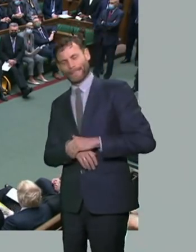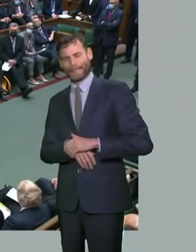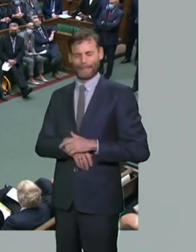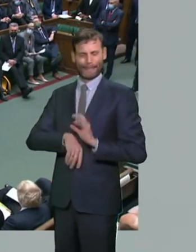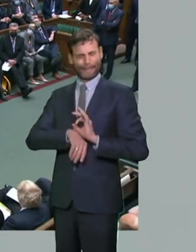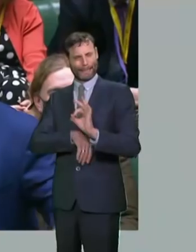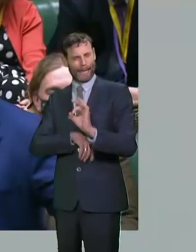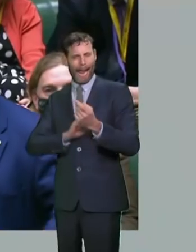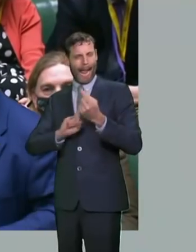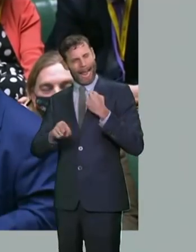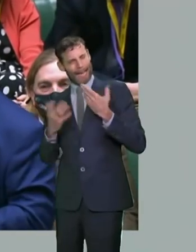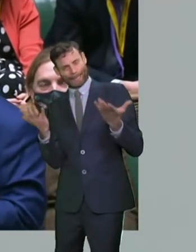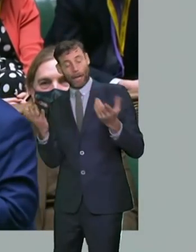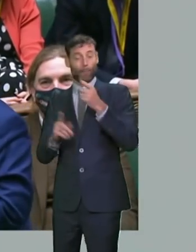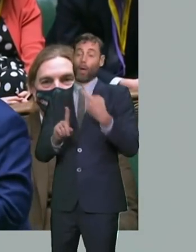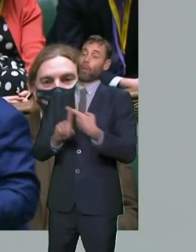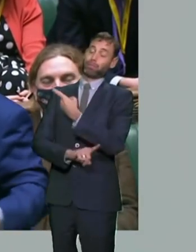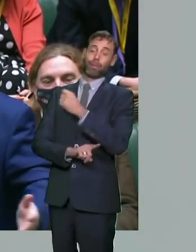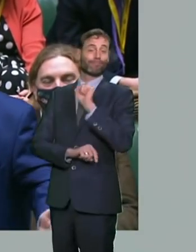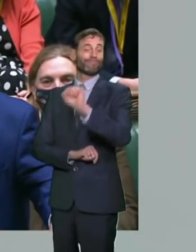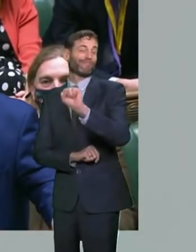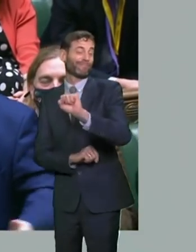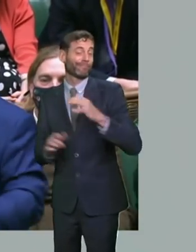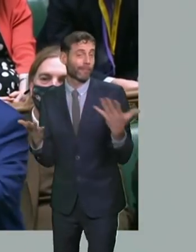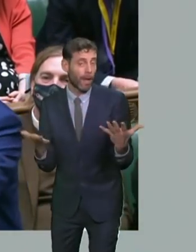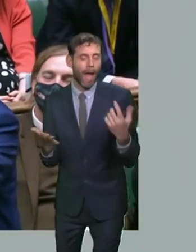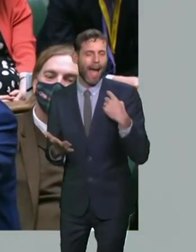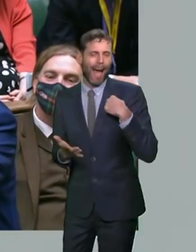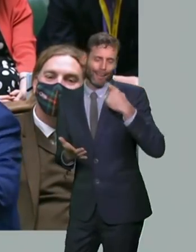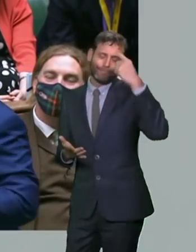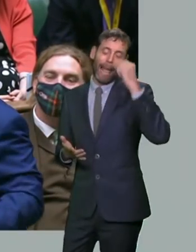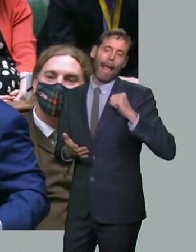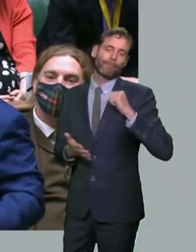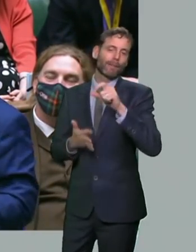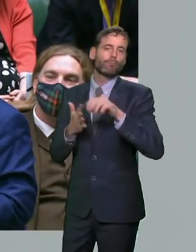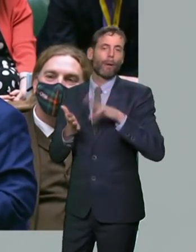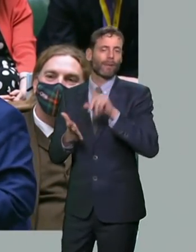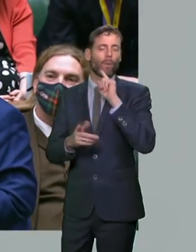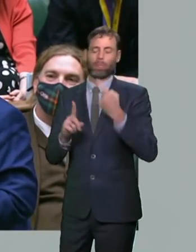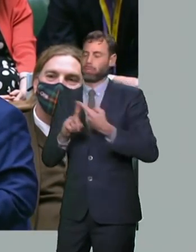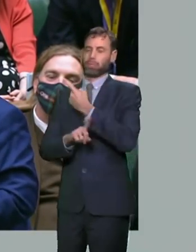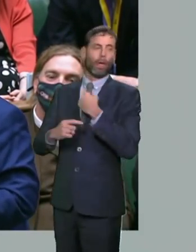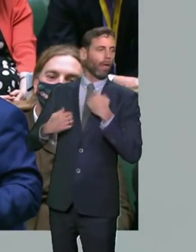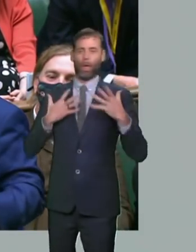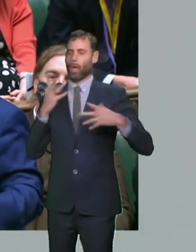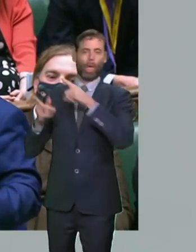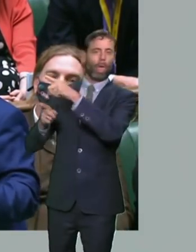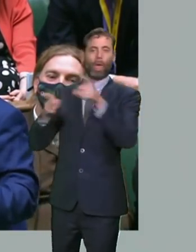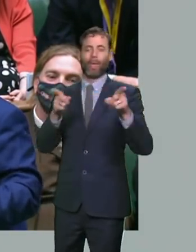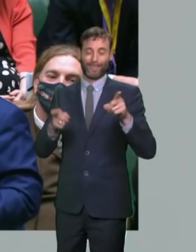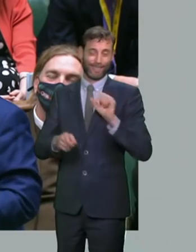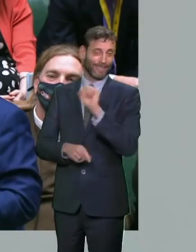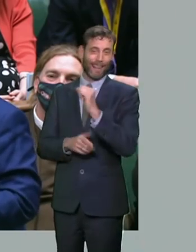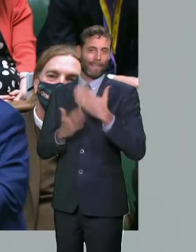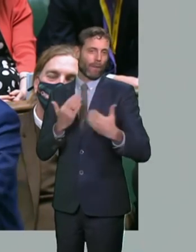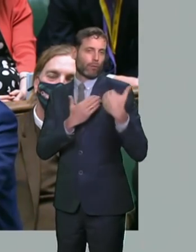the question I asked, but we're used to that. And I didn't expect the Prime Minister to take responsibility, because he never does. But this